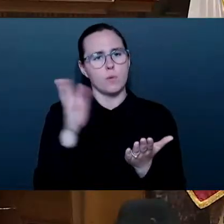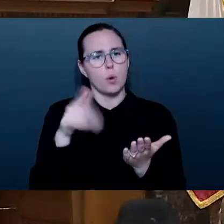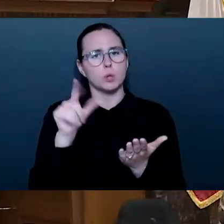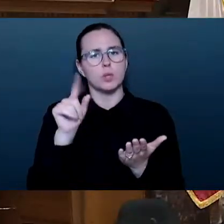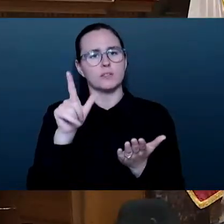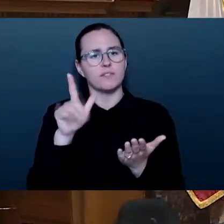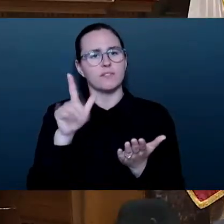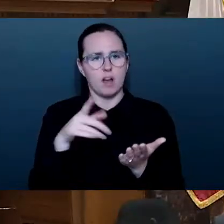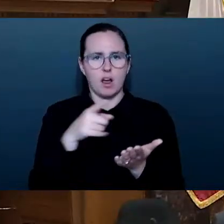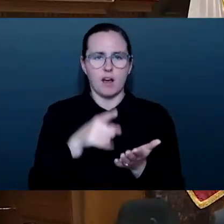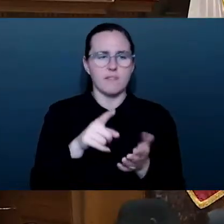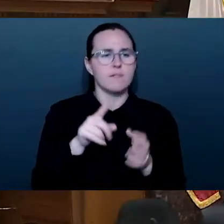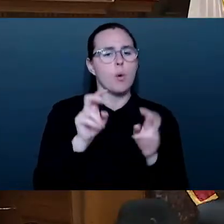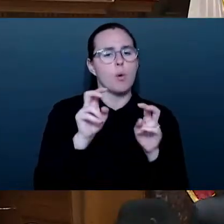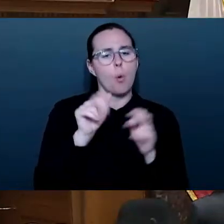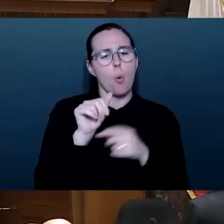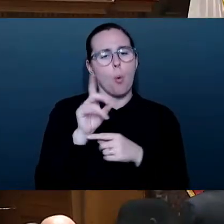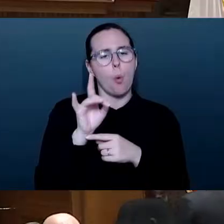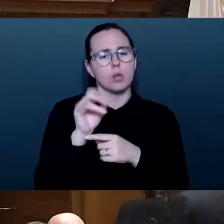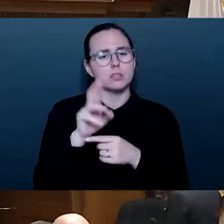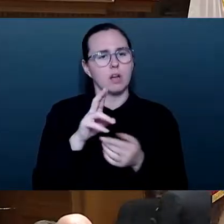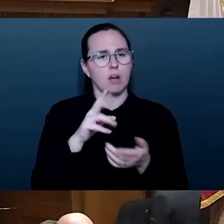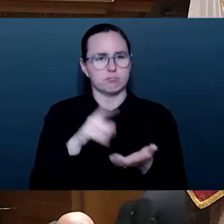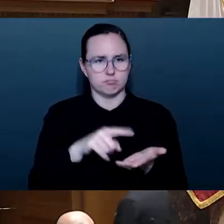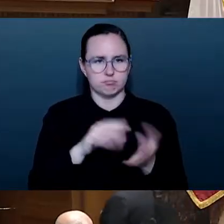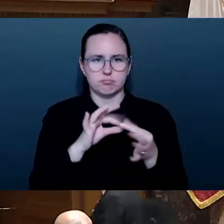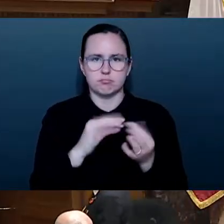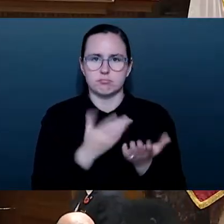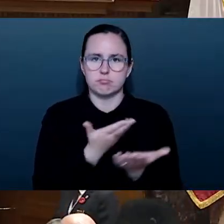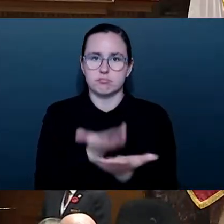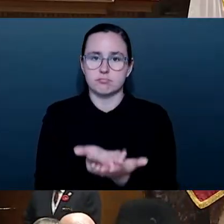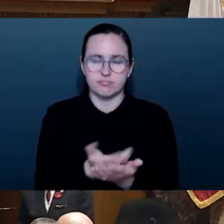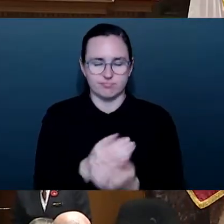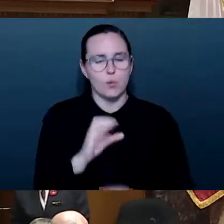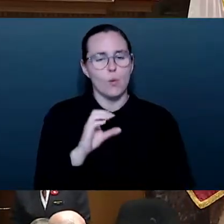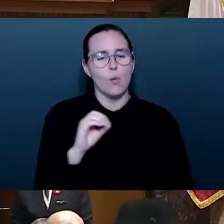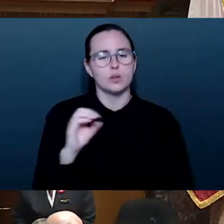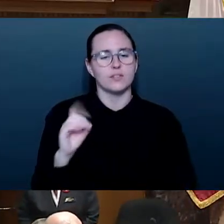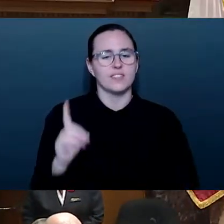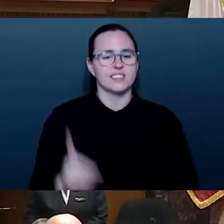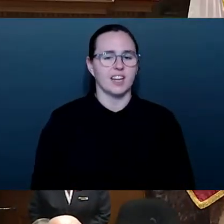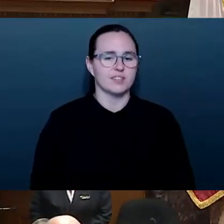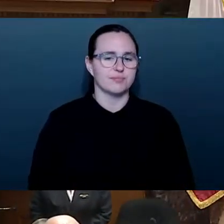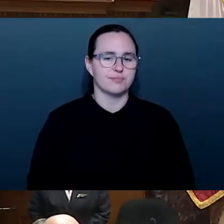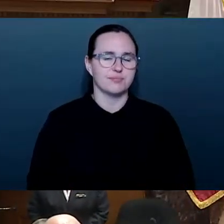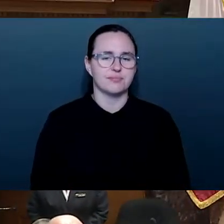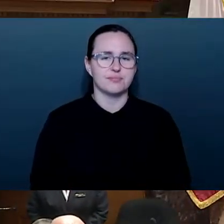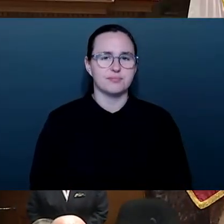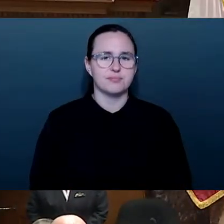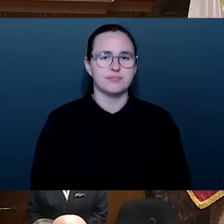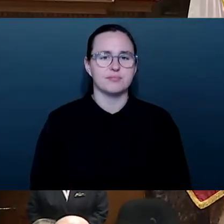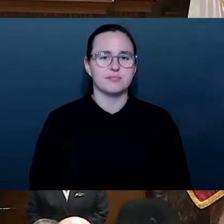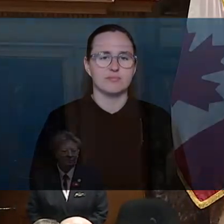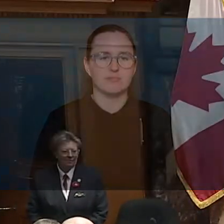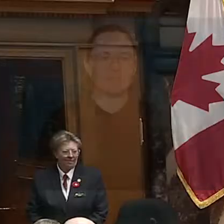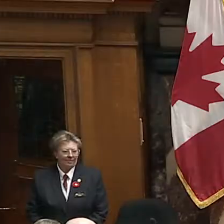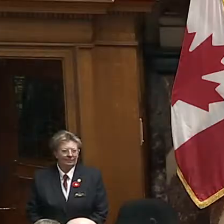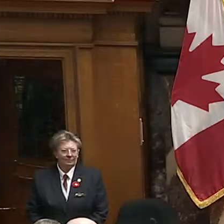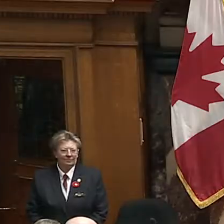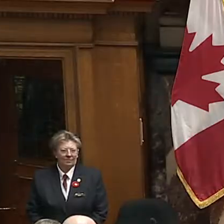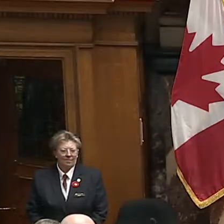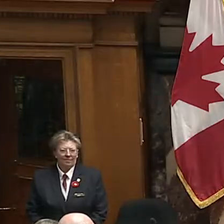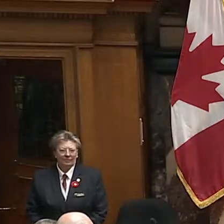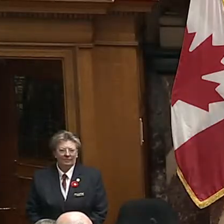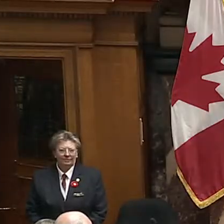Orders of the day. Government House Leader. Thank you, Honourable Speaker. In this chamber, I call continued second reading debate on Bill 31. And in